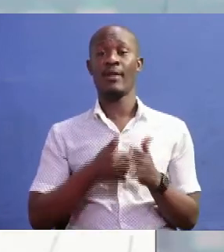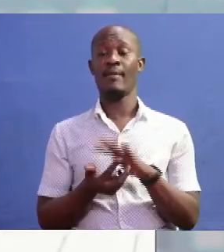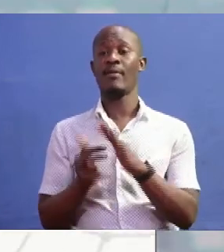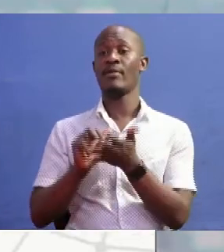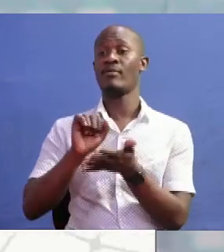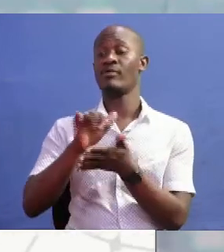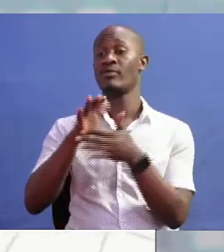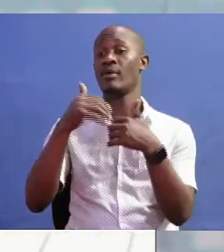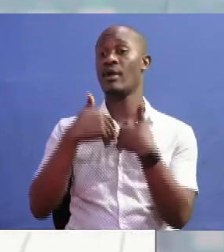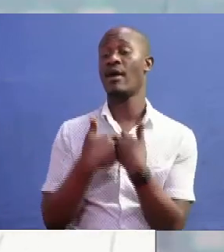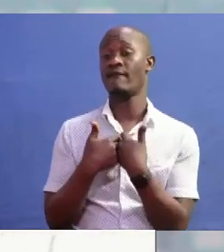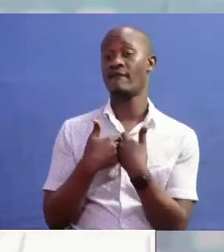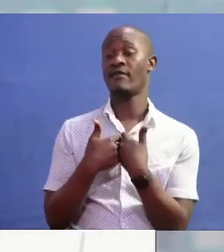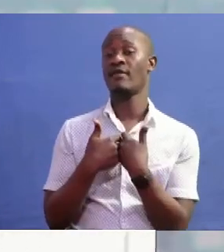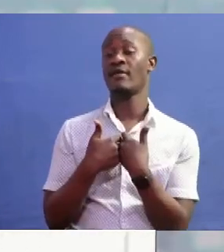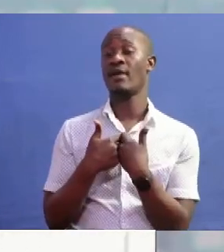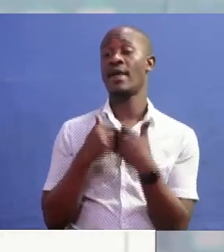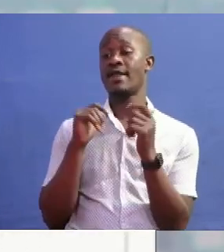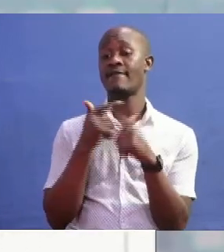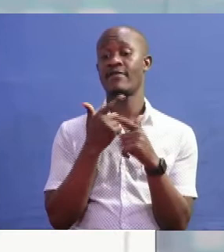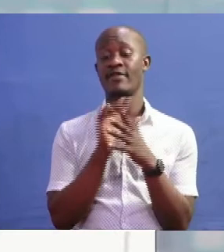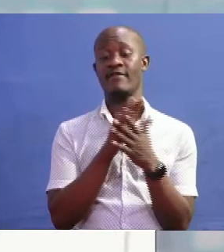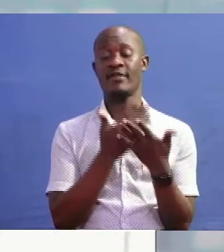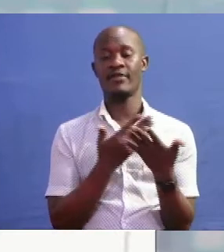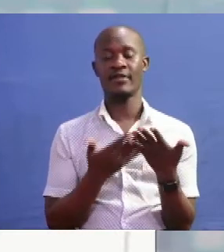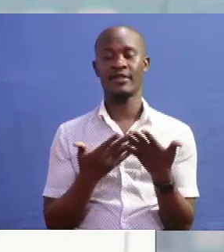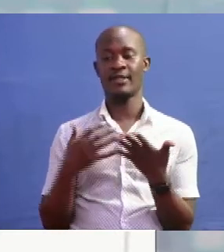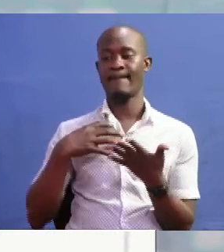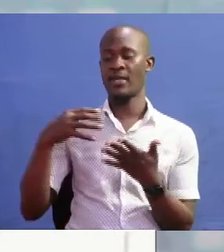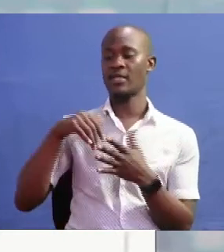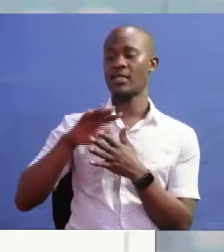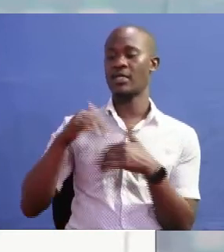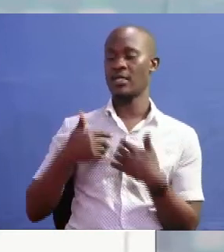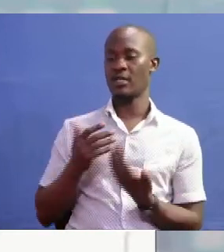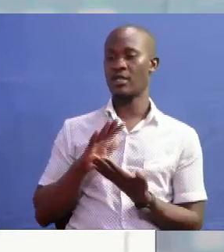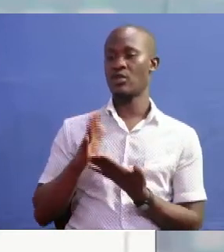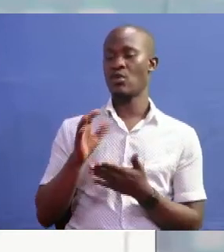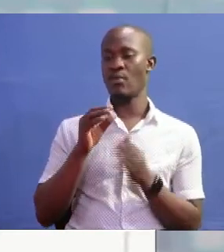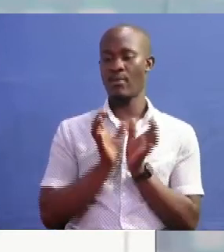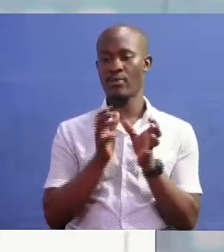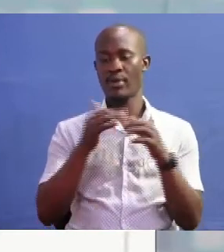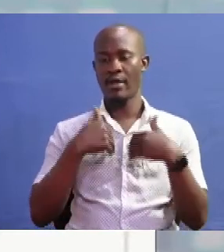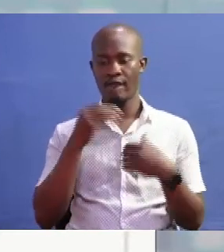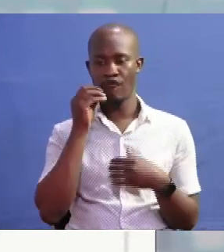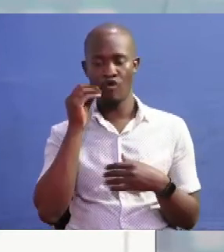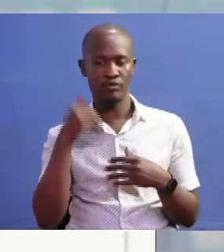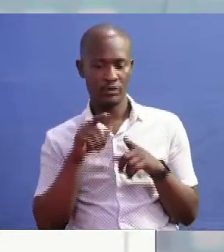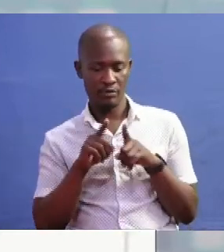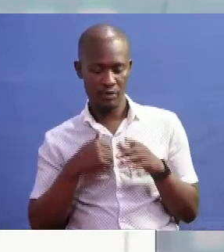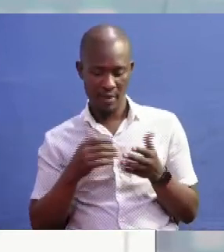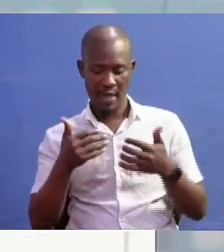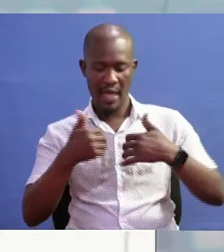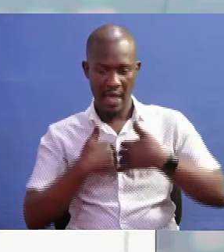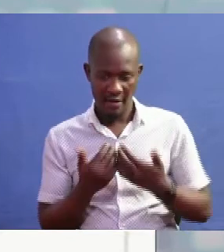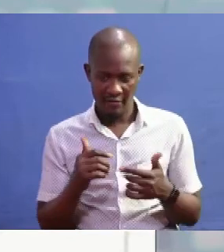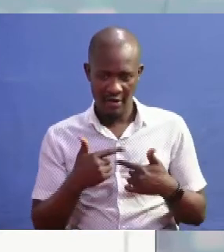have several assets in your portfolio. You can have stocks, you can have bonds, you can also have commodities,